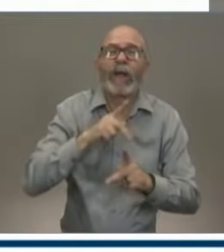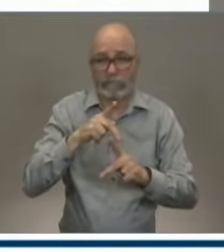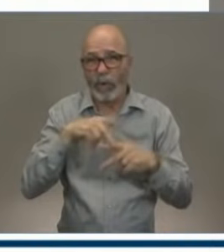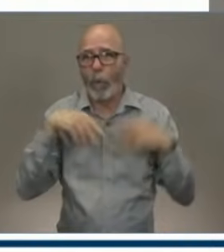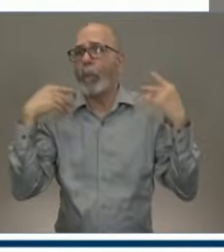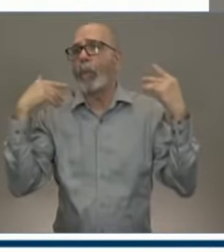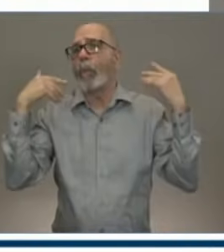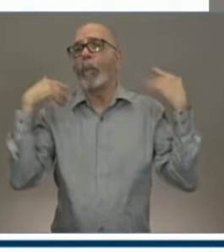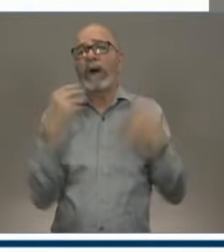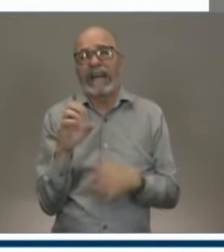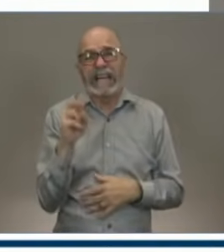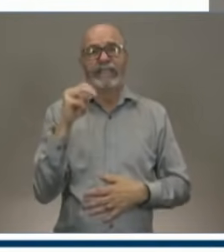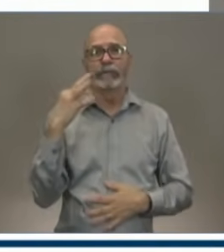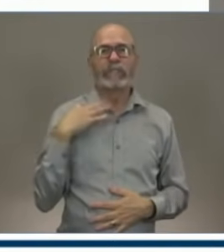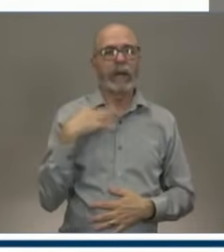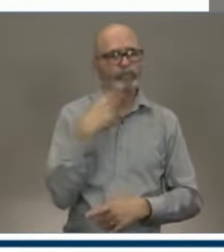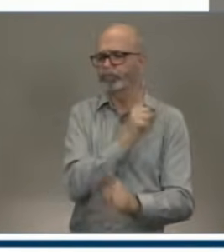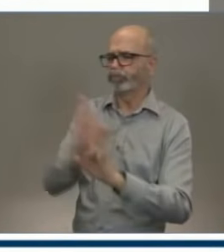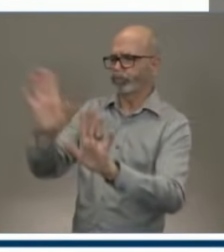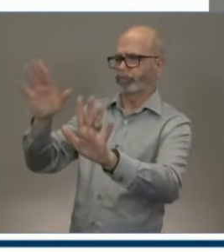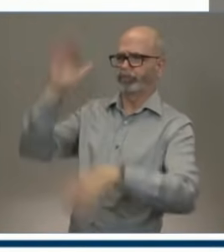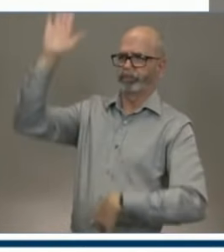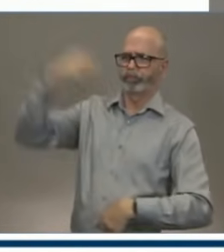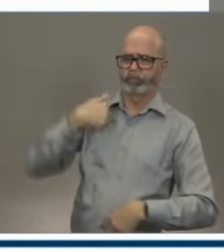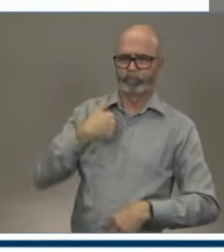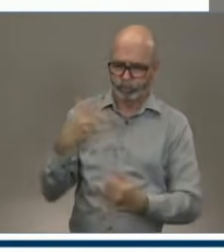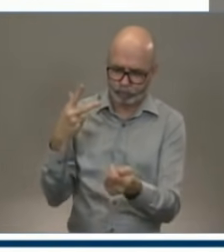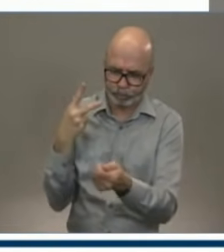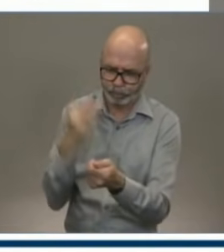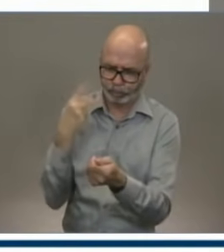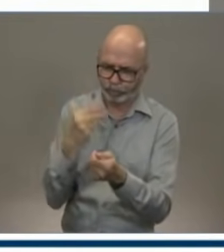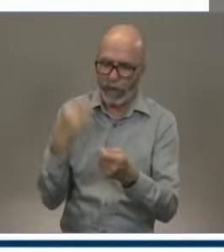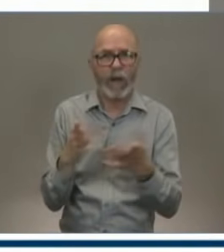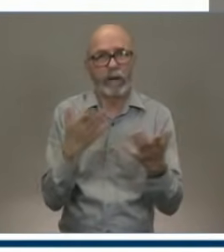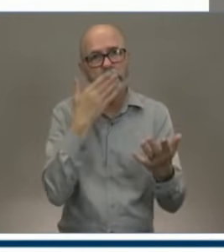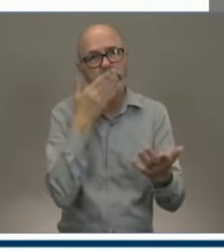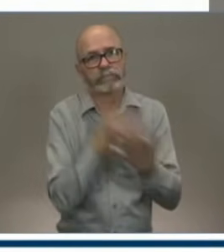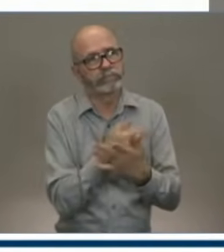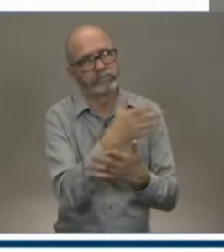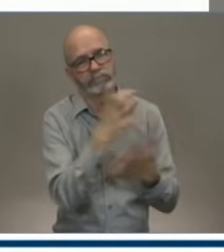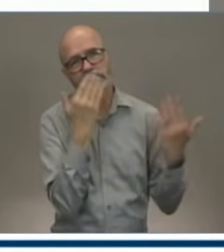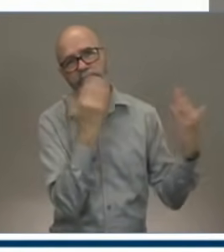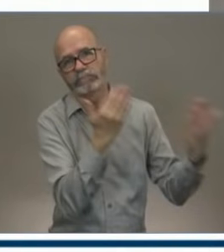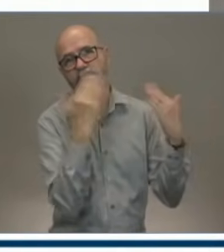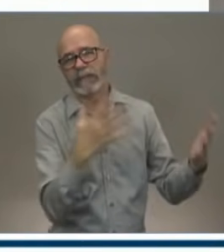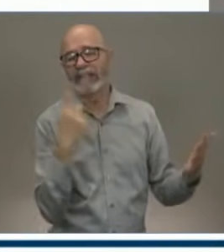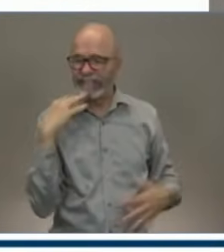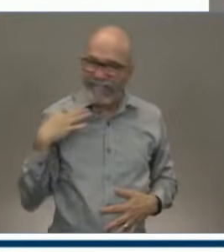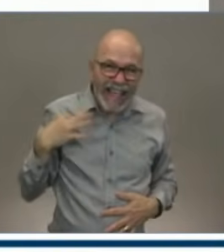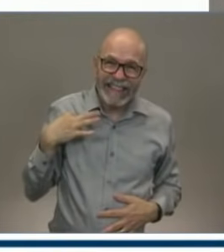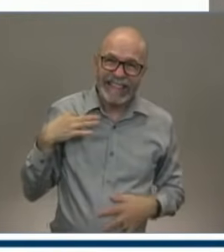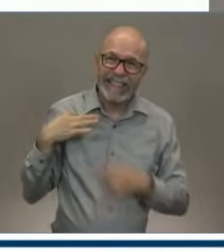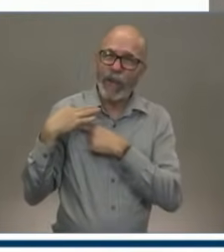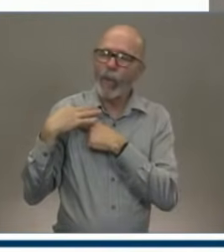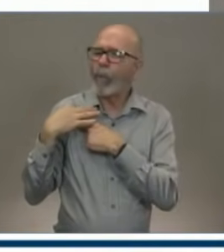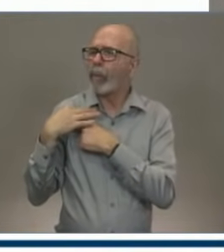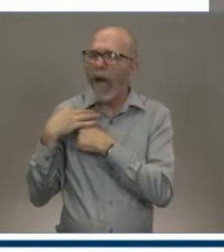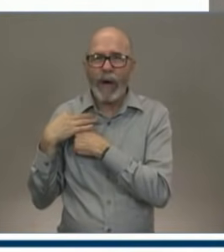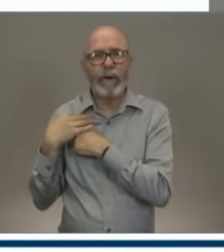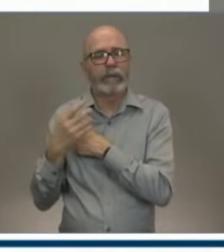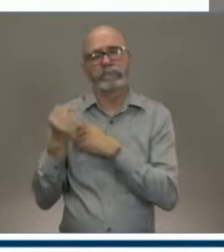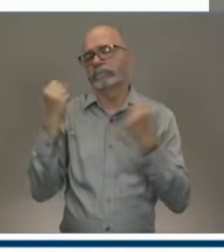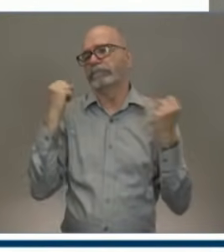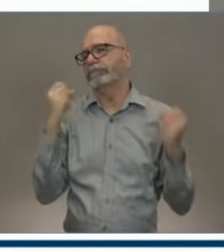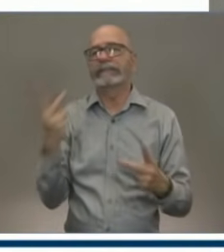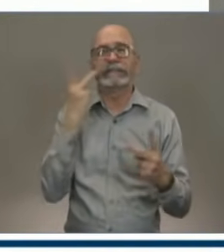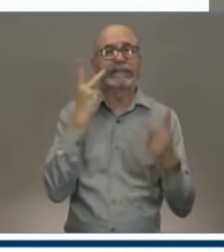who did that. It's testament to, yet again, I've seen throughout this, and the Premier's seen that when we need to